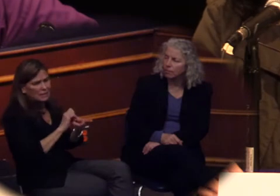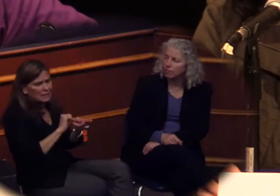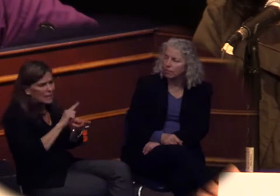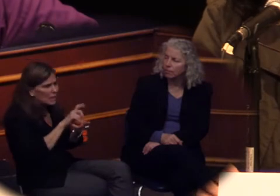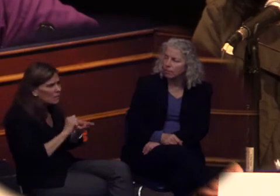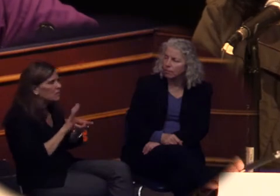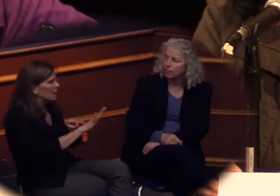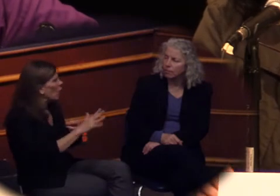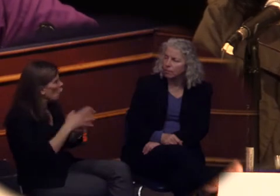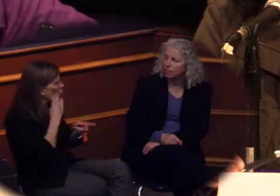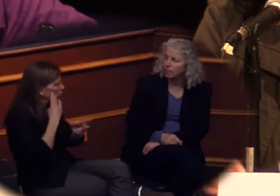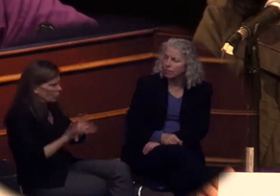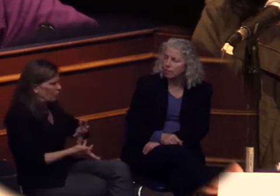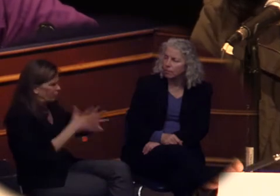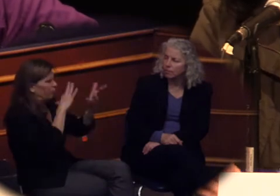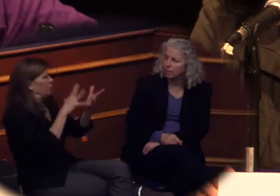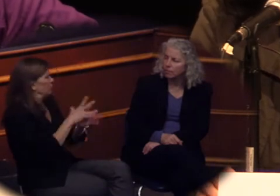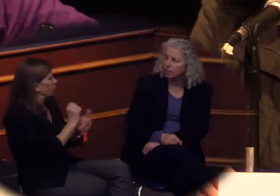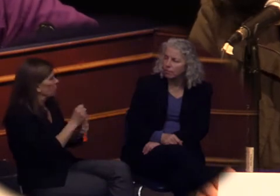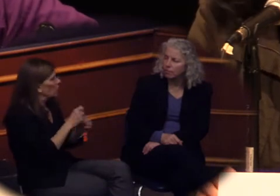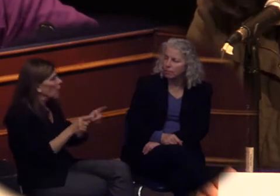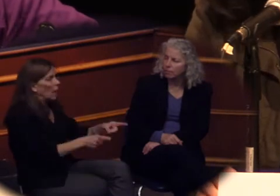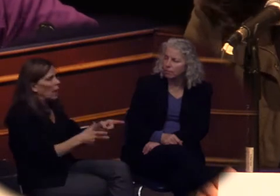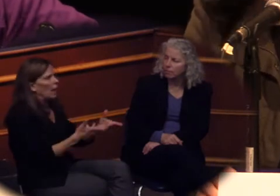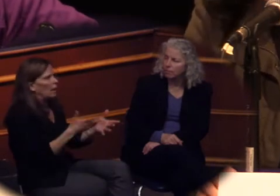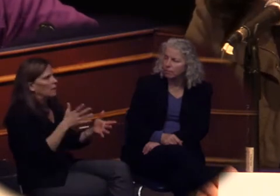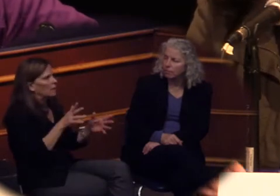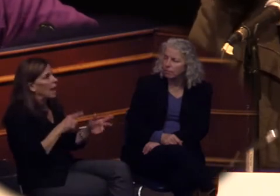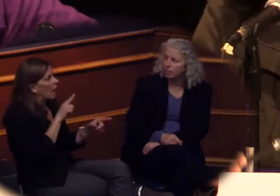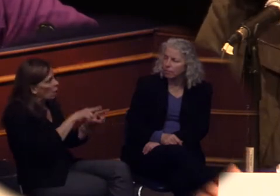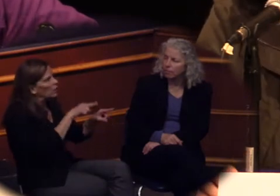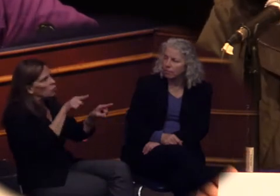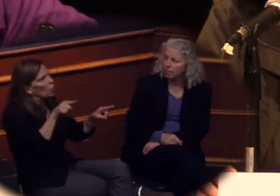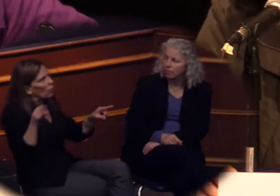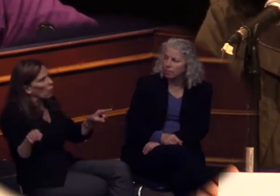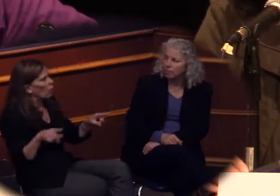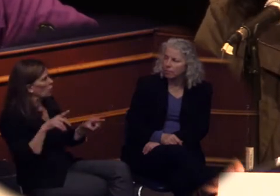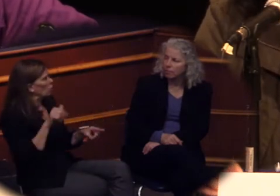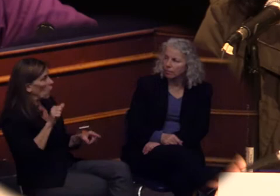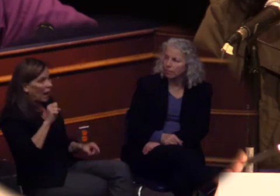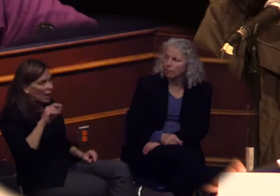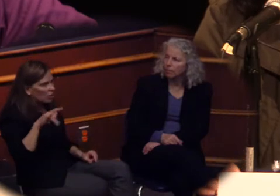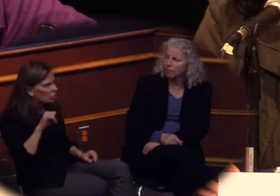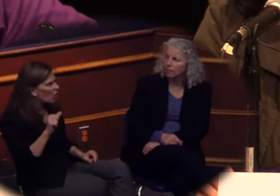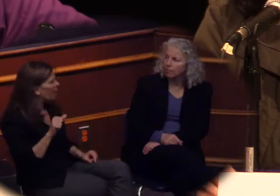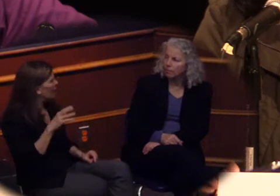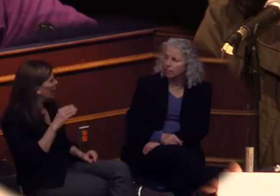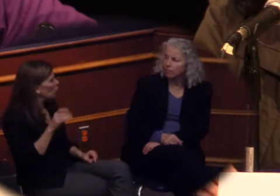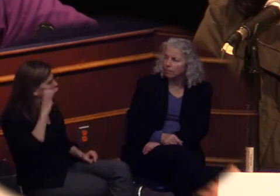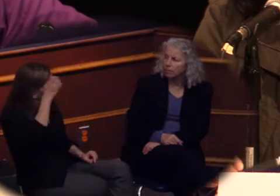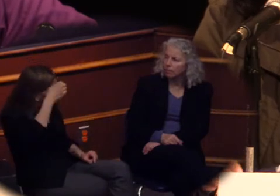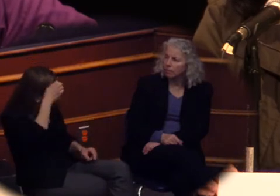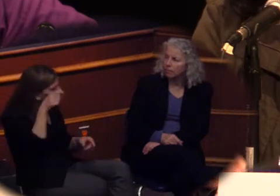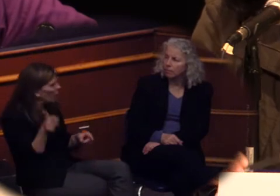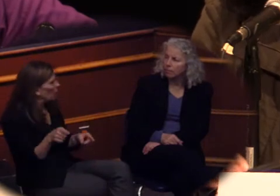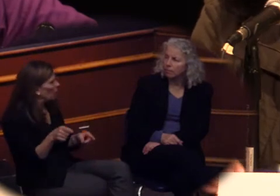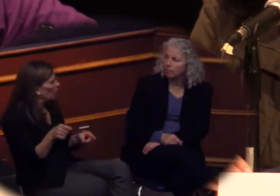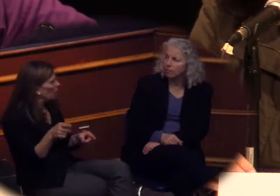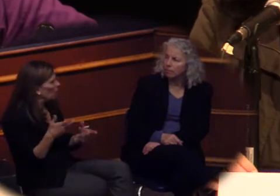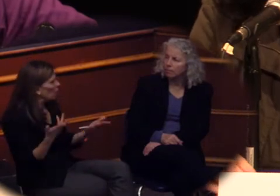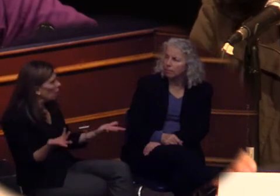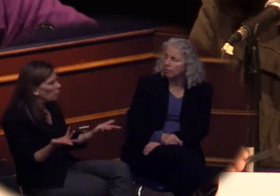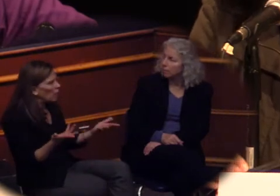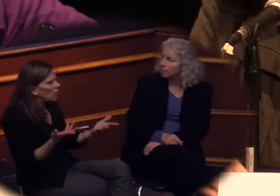supercooled gas bound for Asia, Europe, and Everett. On the plus side, though, they didn't offend